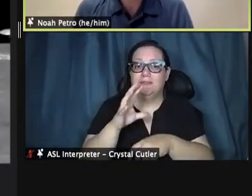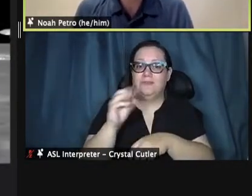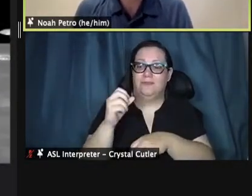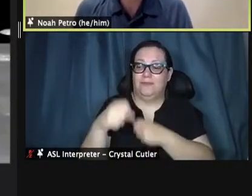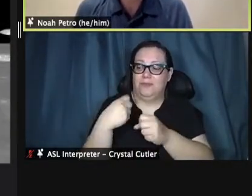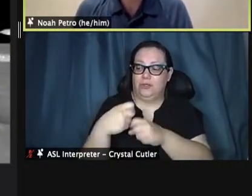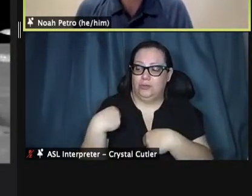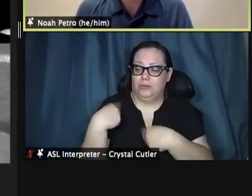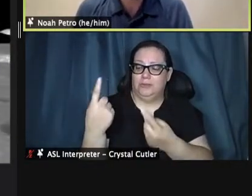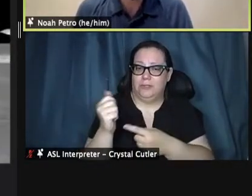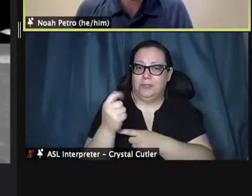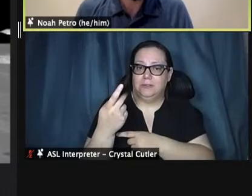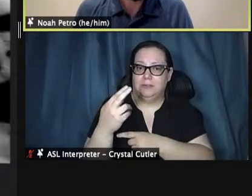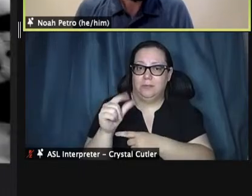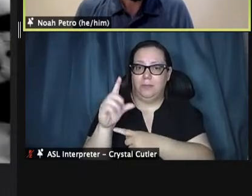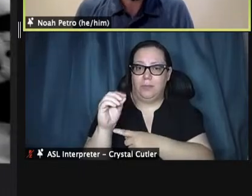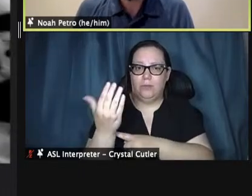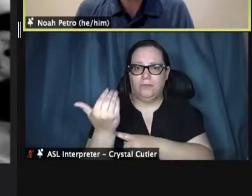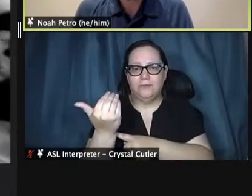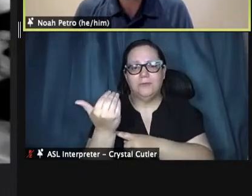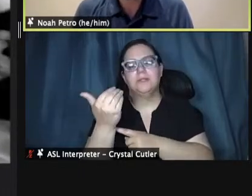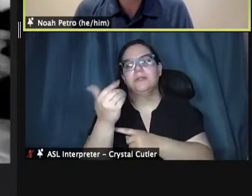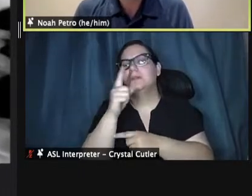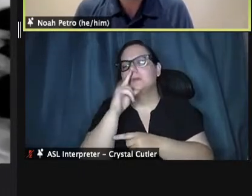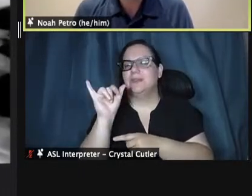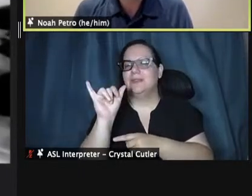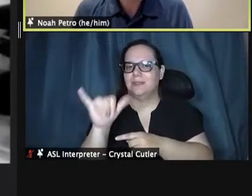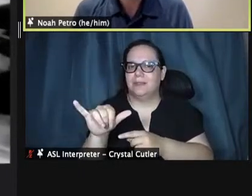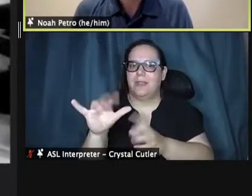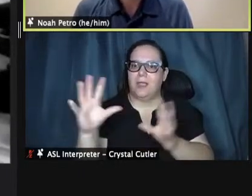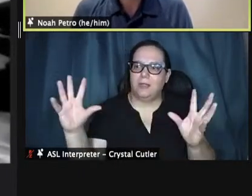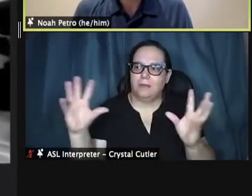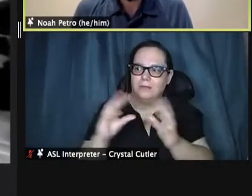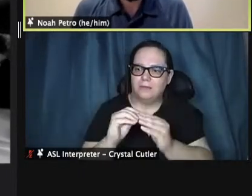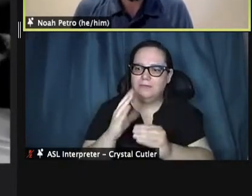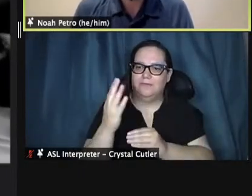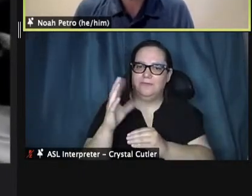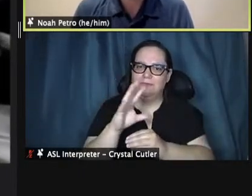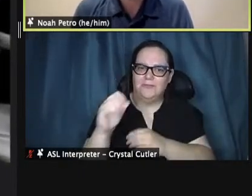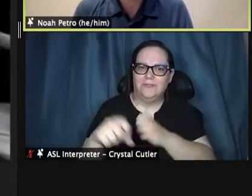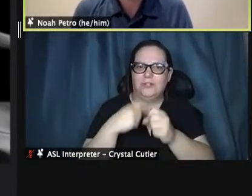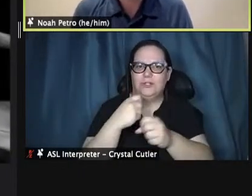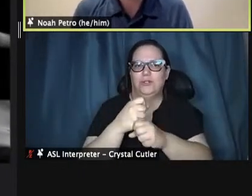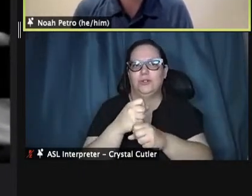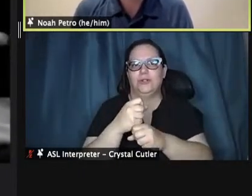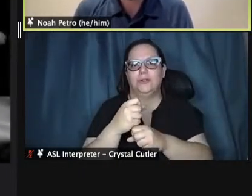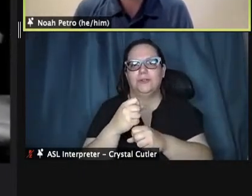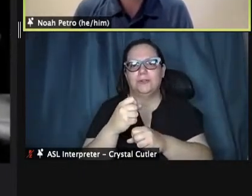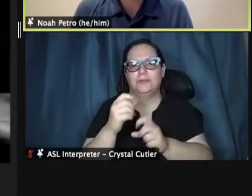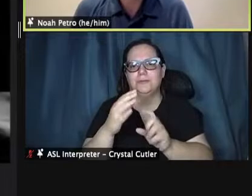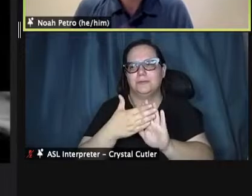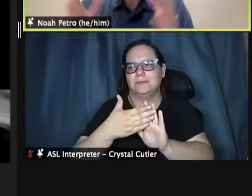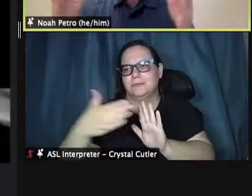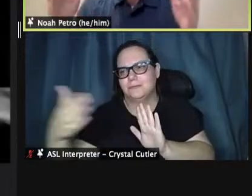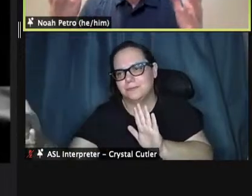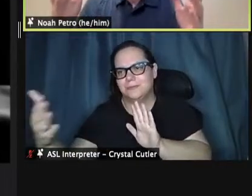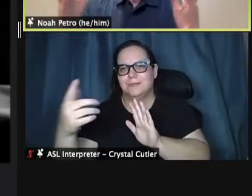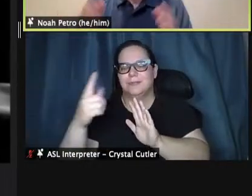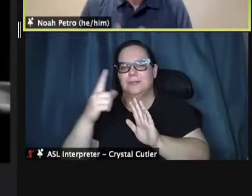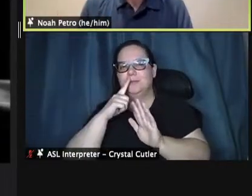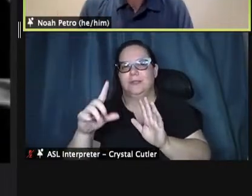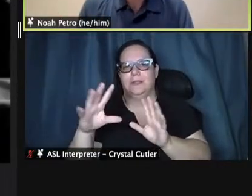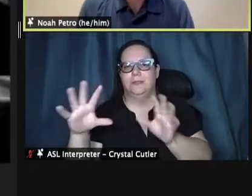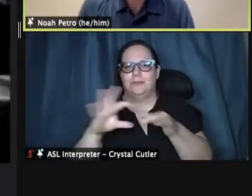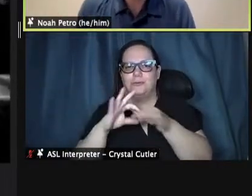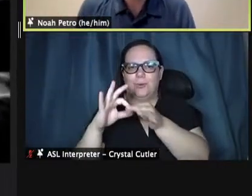and exploration joined together is one that I hope that LRO continues that proud legacy and over the next many years to come. With